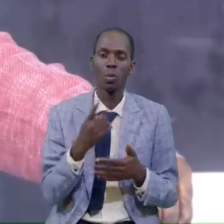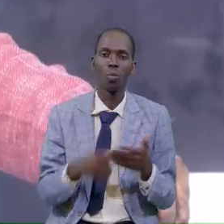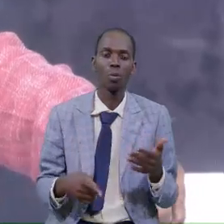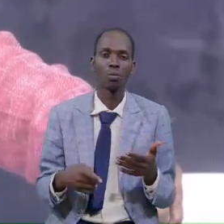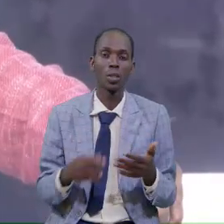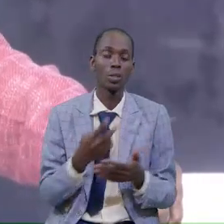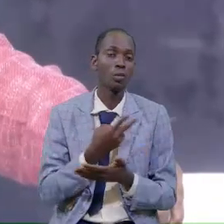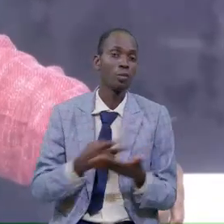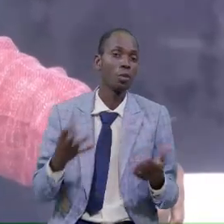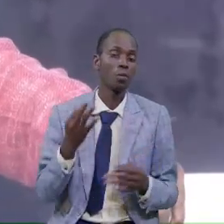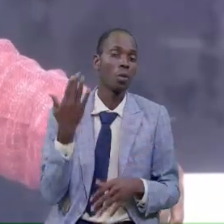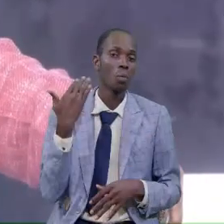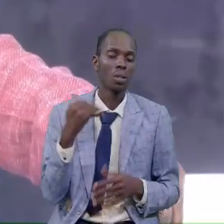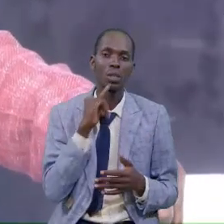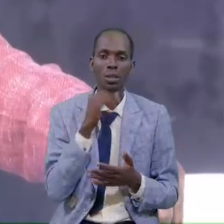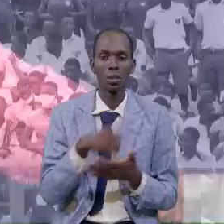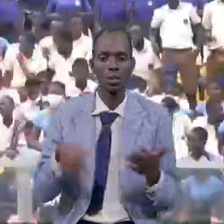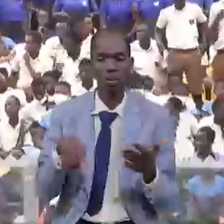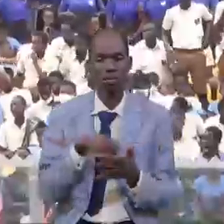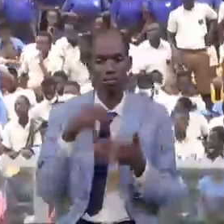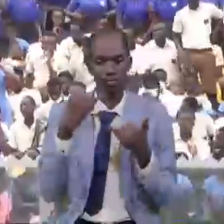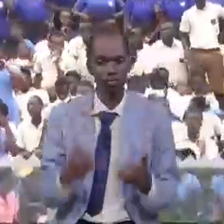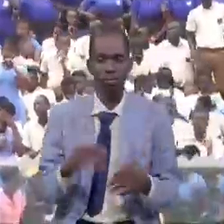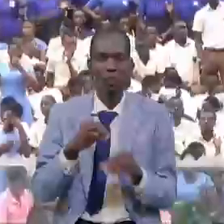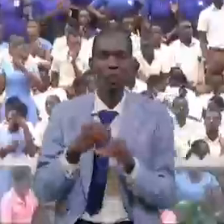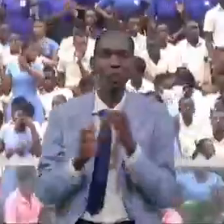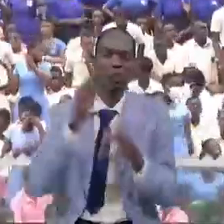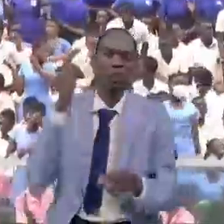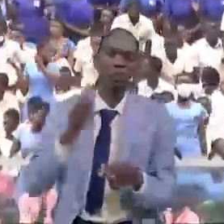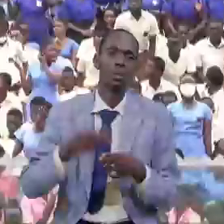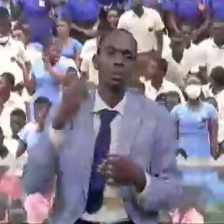is canceled right now in Jesus'